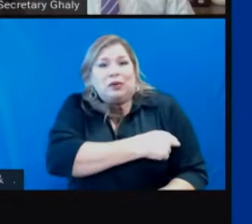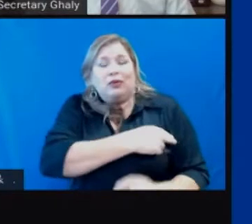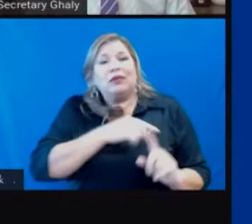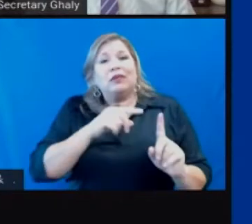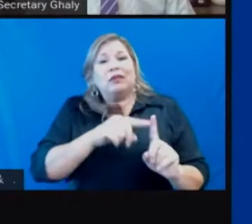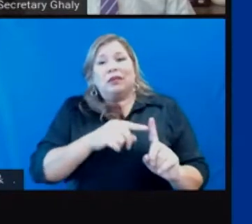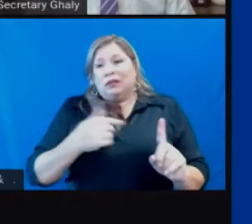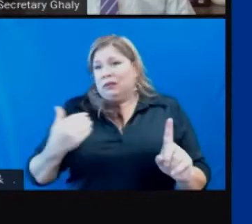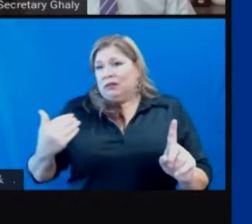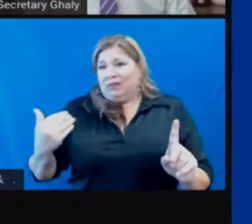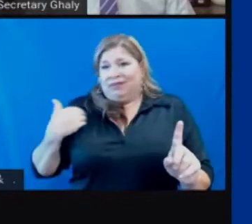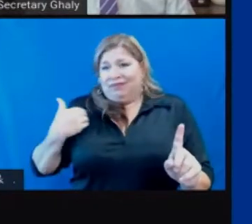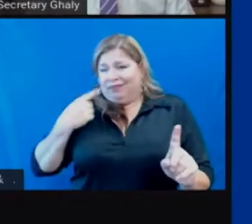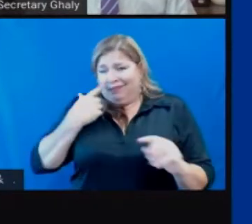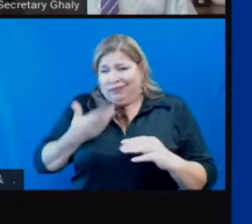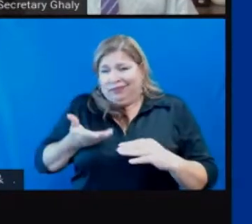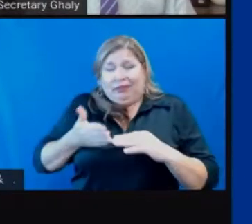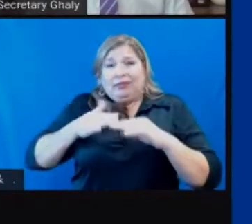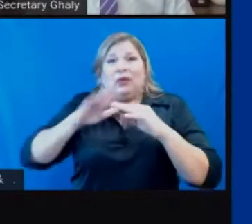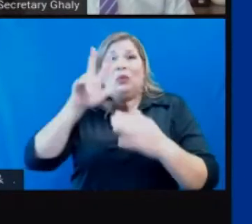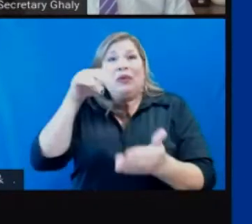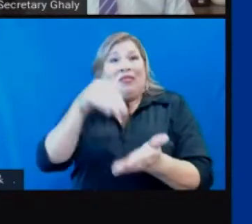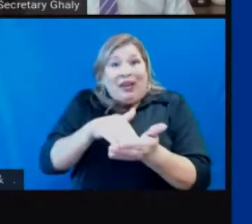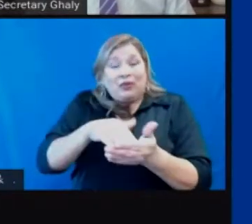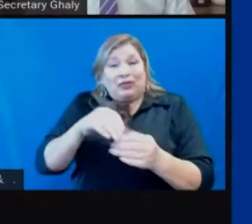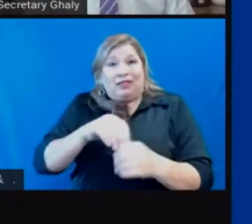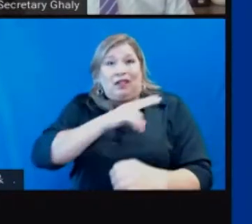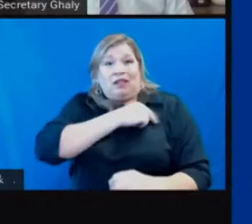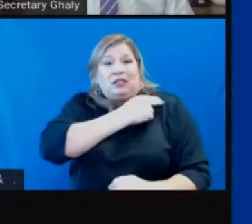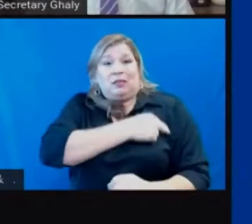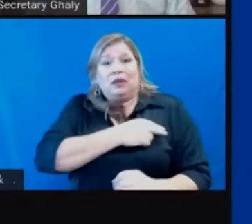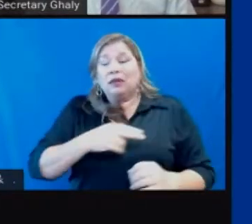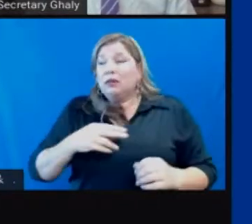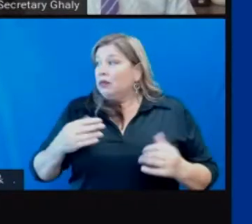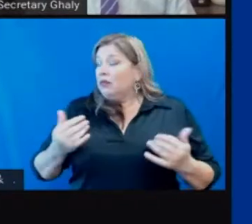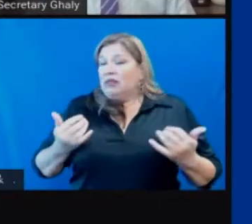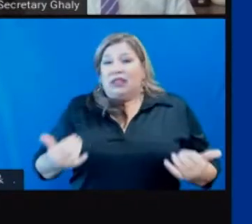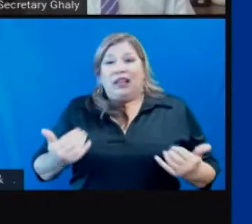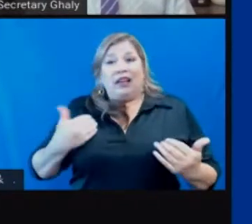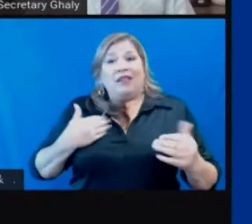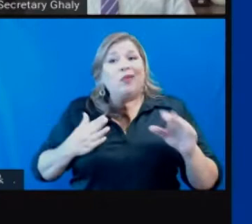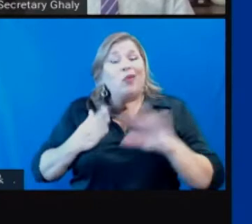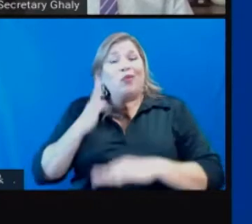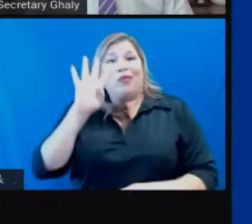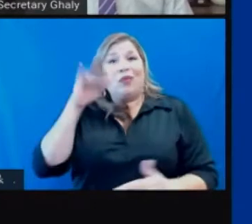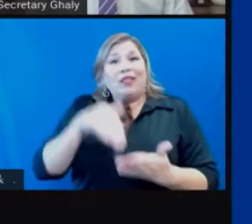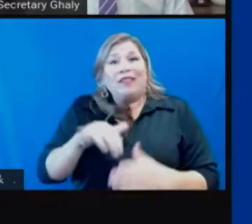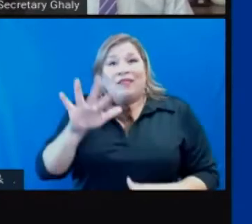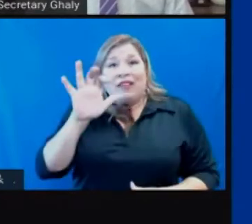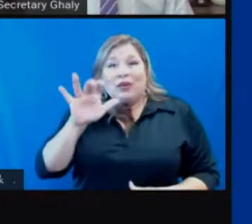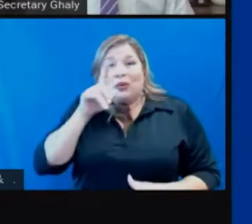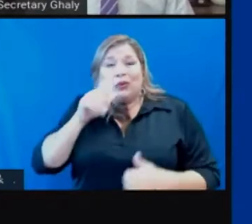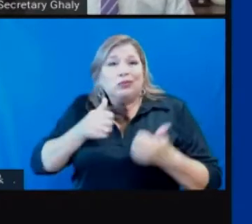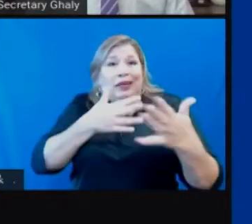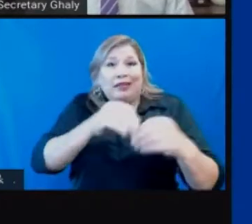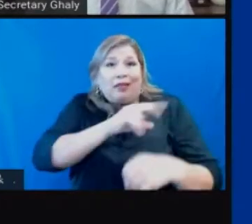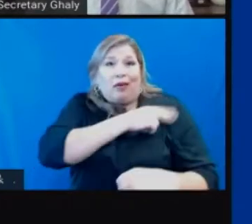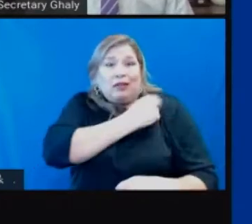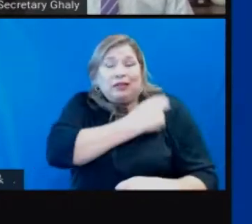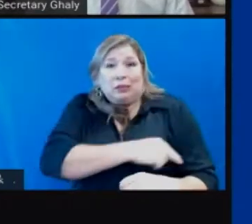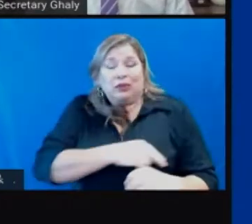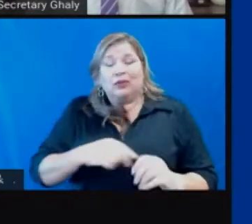cases in the hospital across the state. Today, over 4,500 Our ICU capacity, one of our most